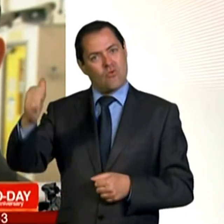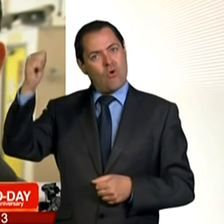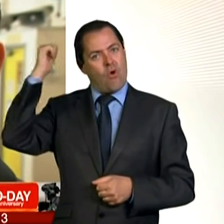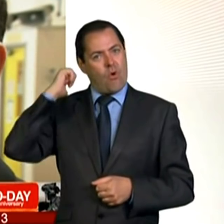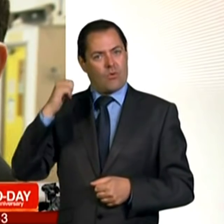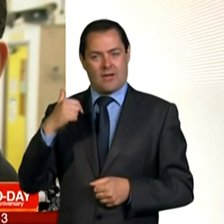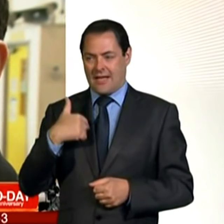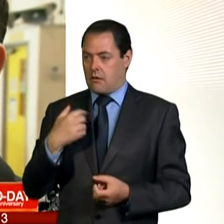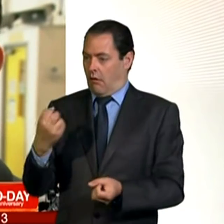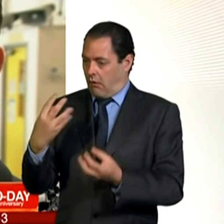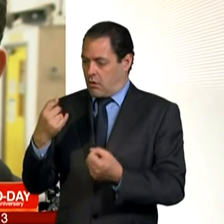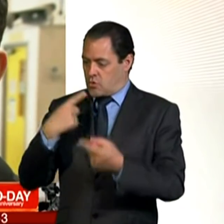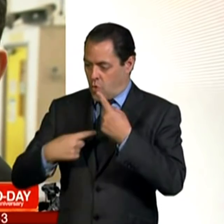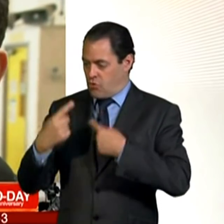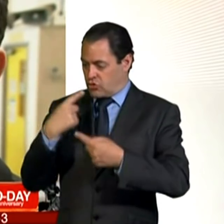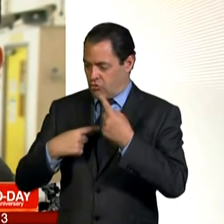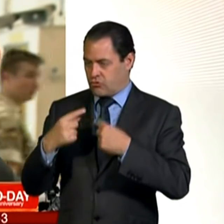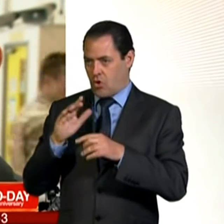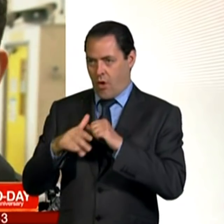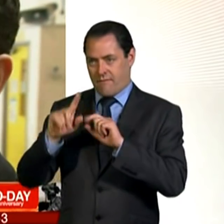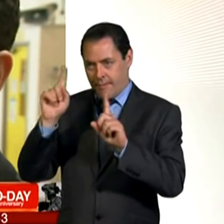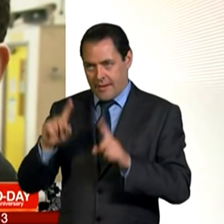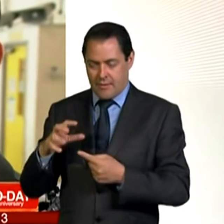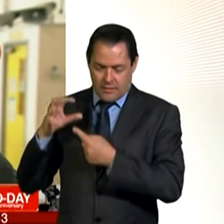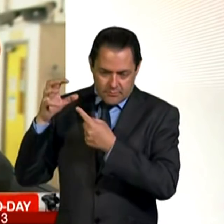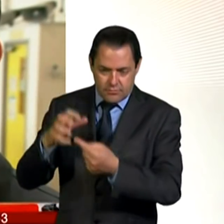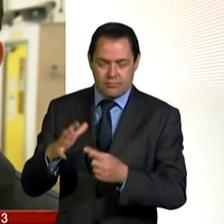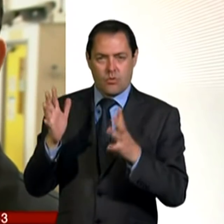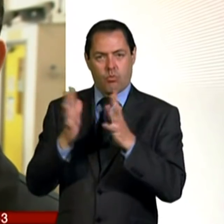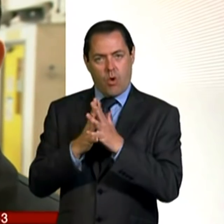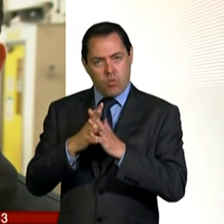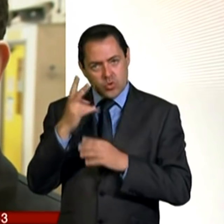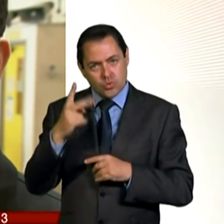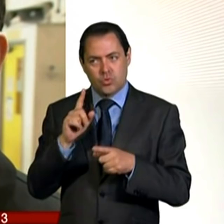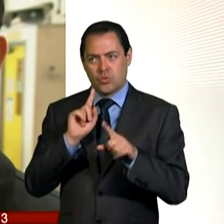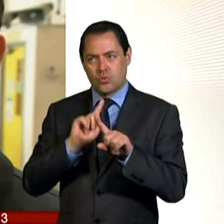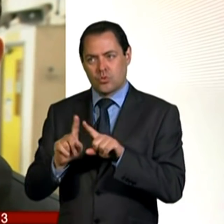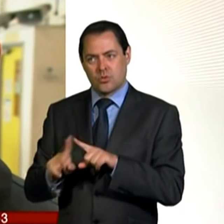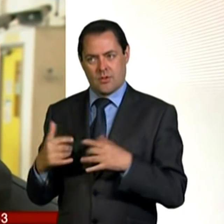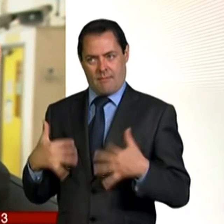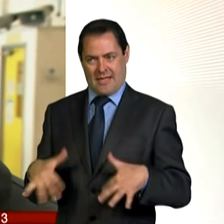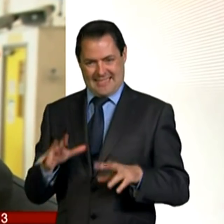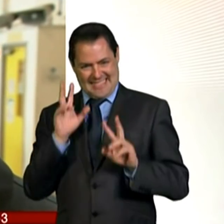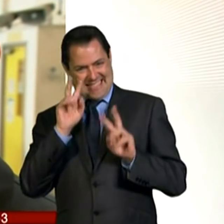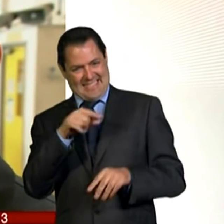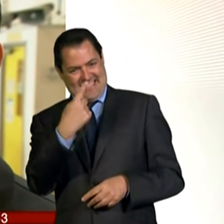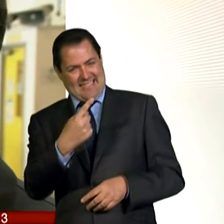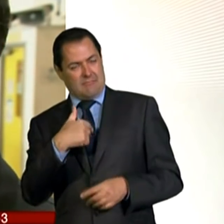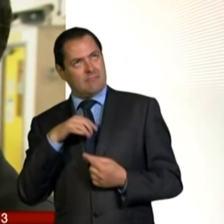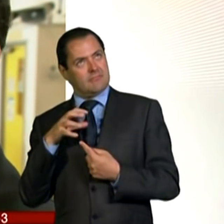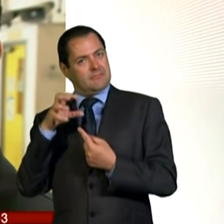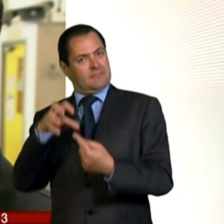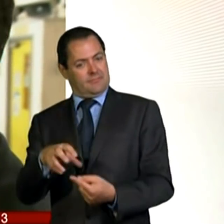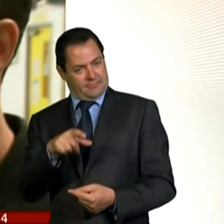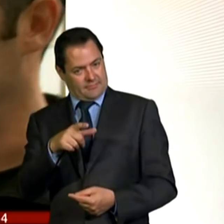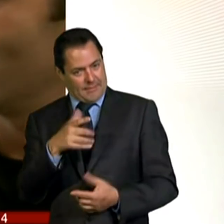hear about guys jumping in World War II, and it's going to be amazing to see his reaction. So. It